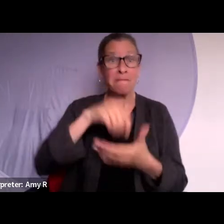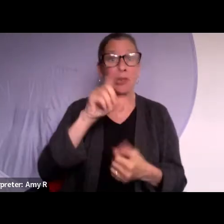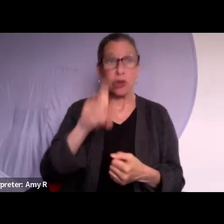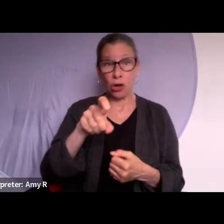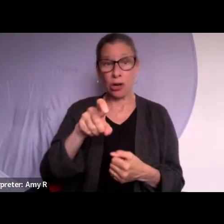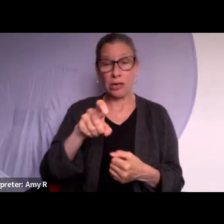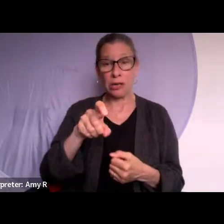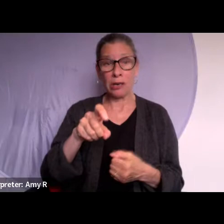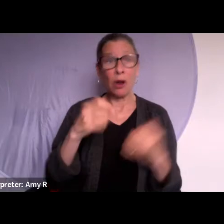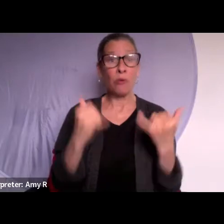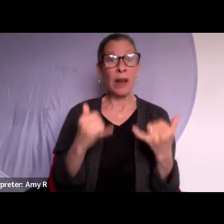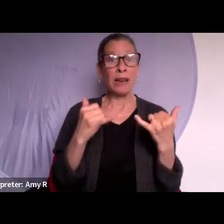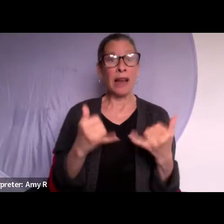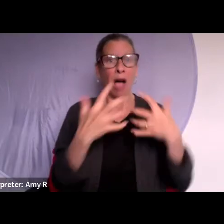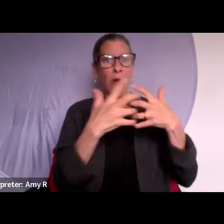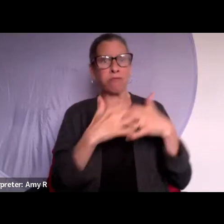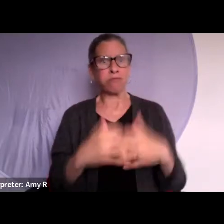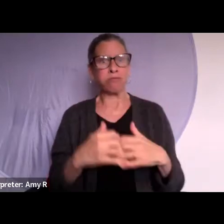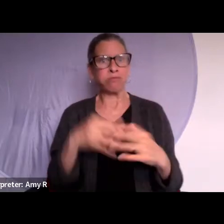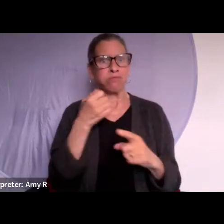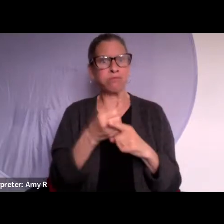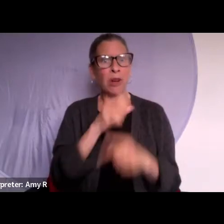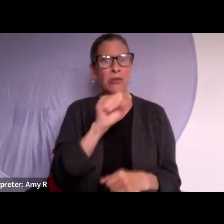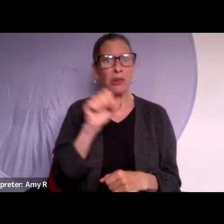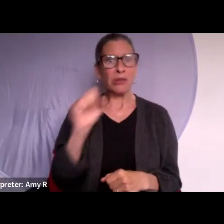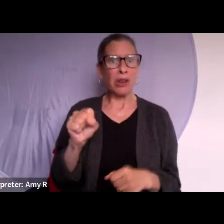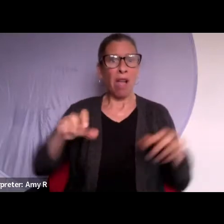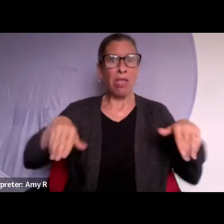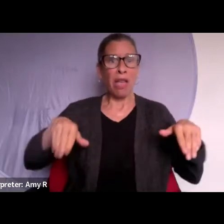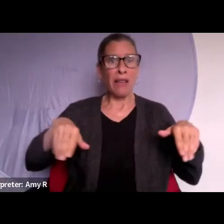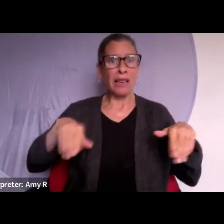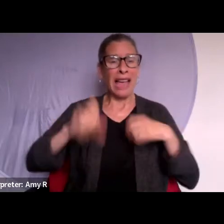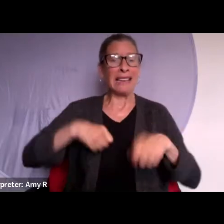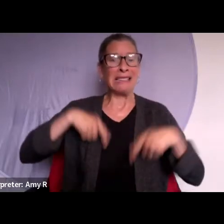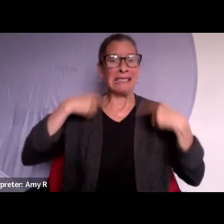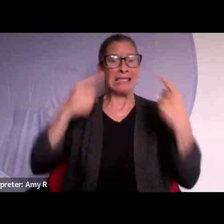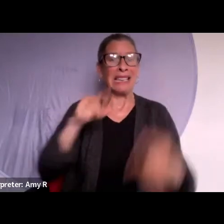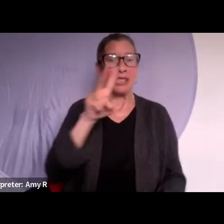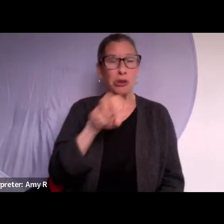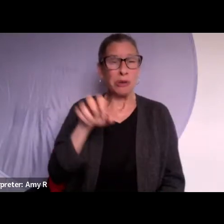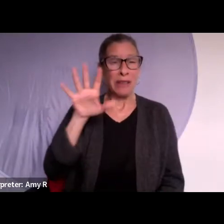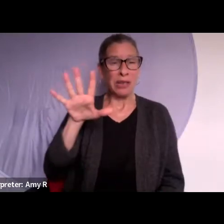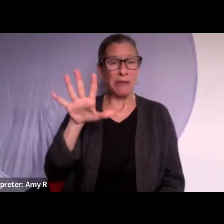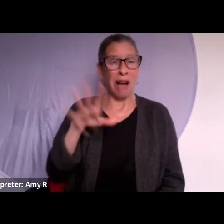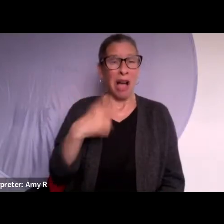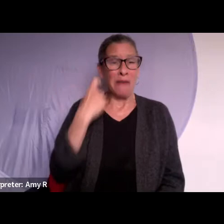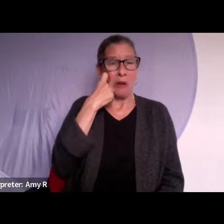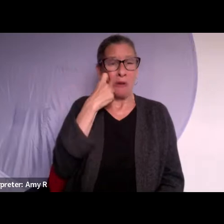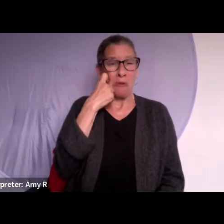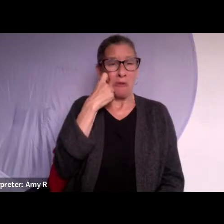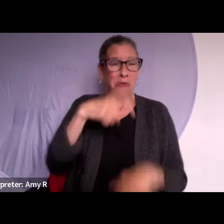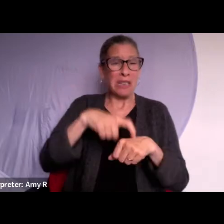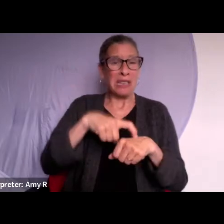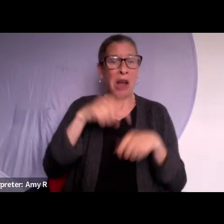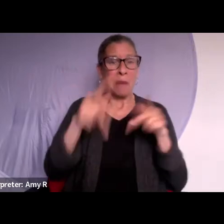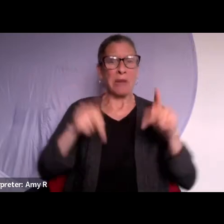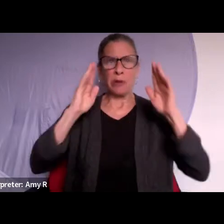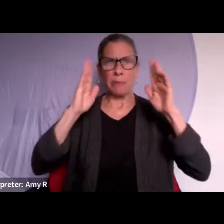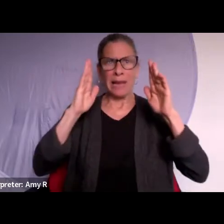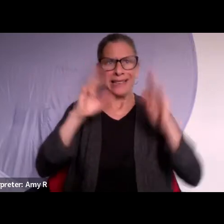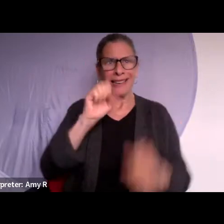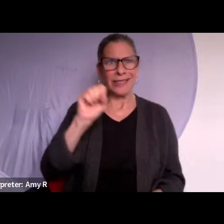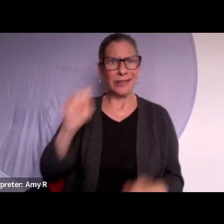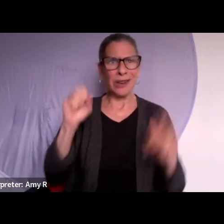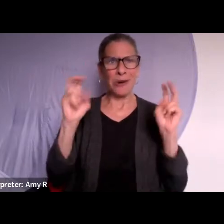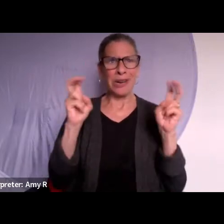had a coalescing moment on Social Security since 2005. That was really the last time people really paid attention to this issue